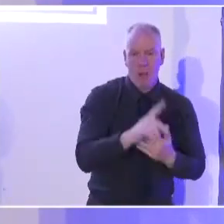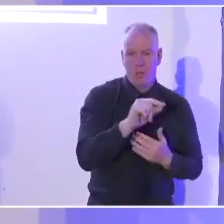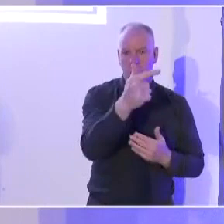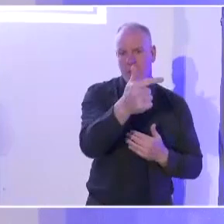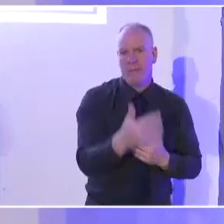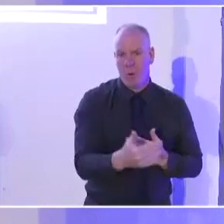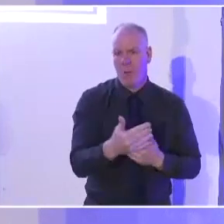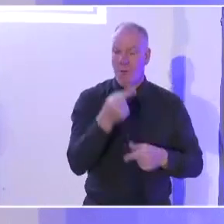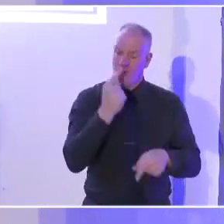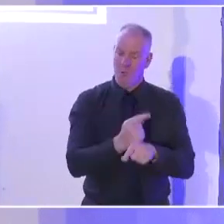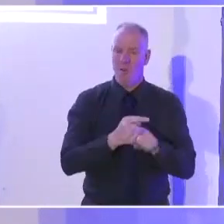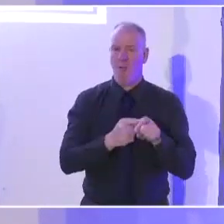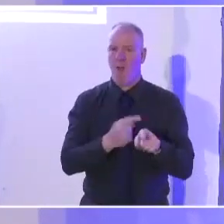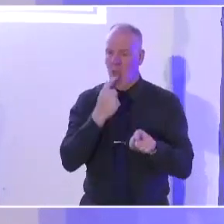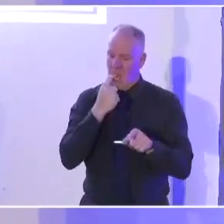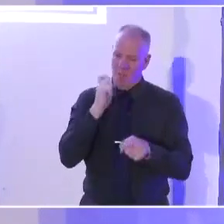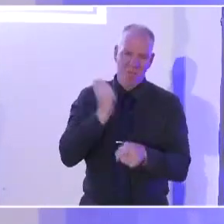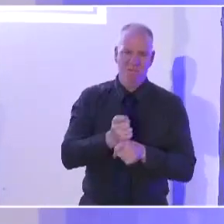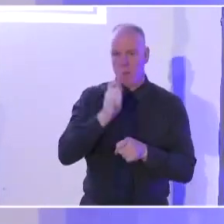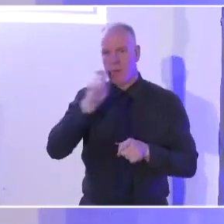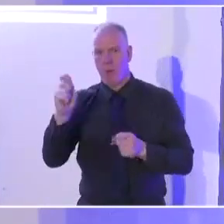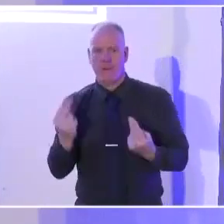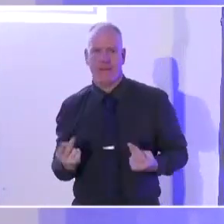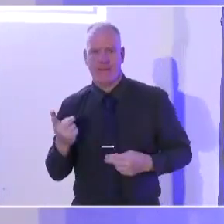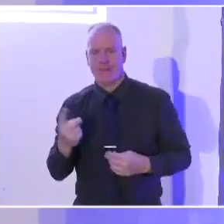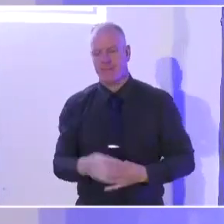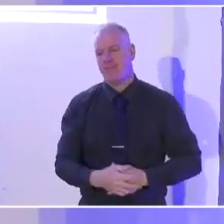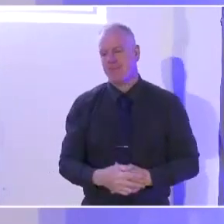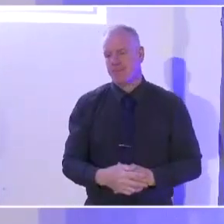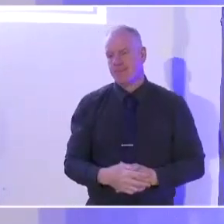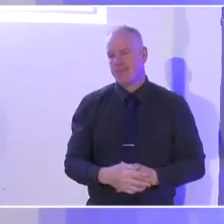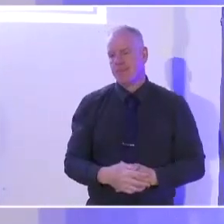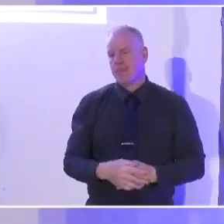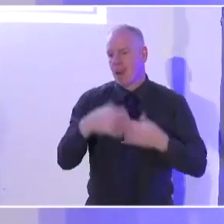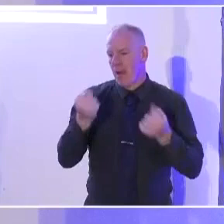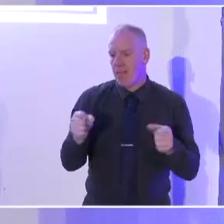in place more stringent reporting requirements. We also have